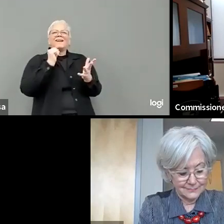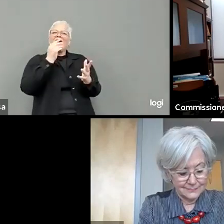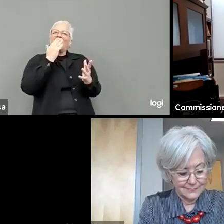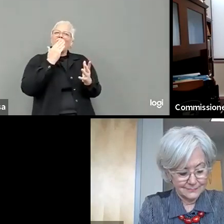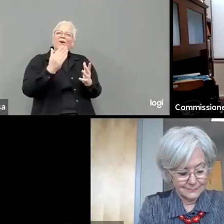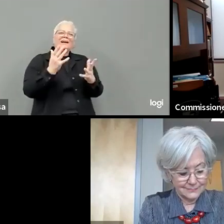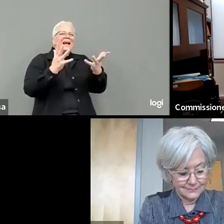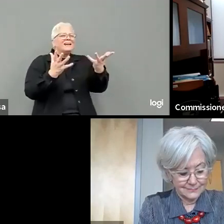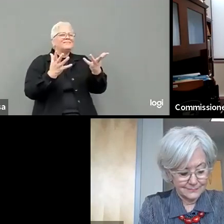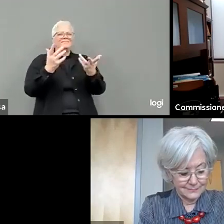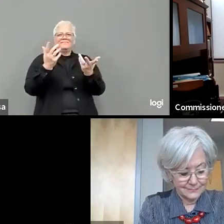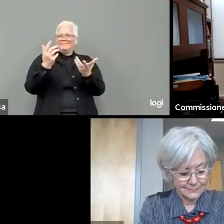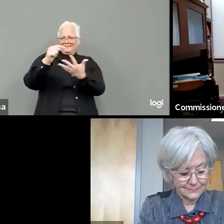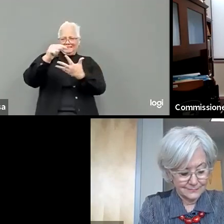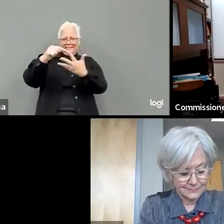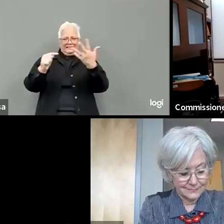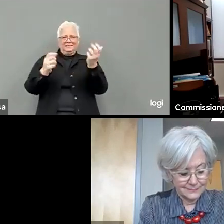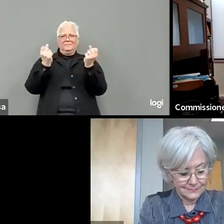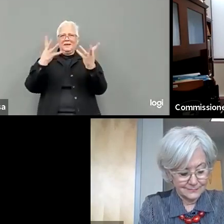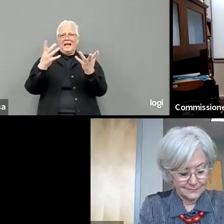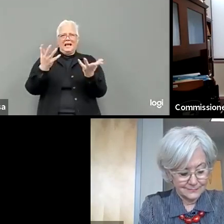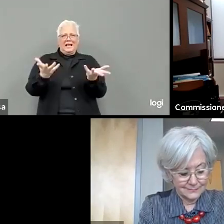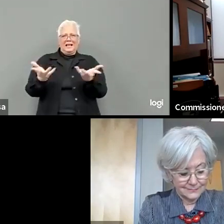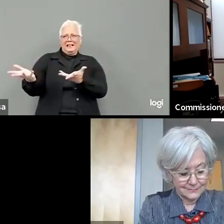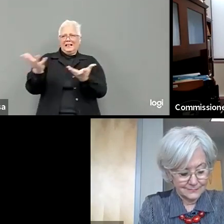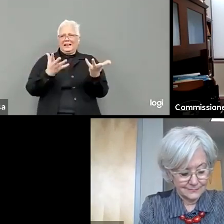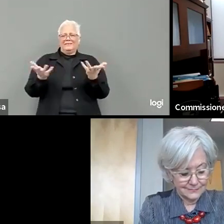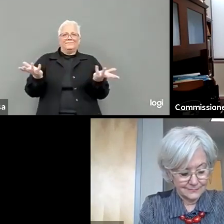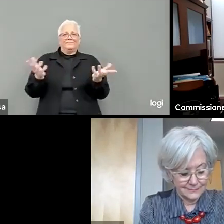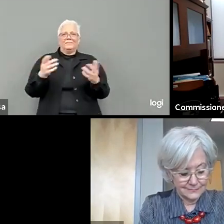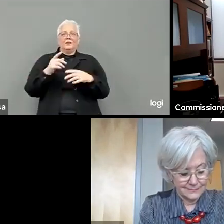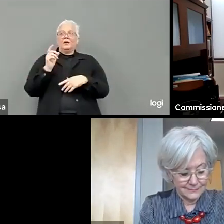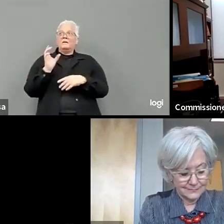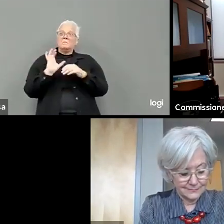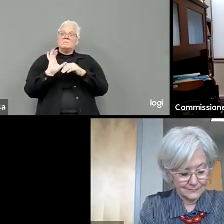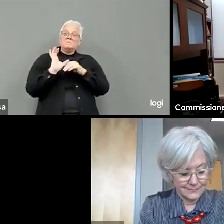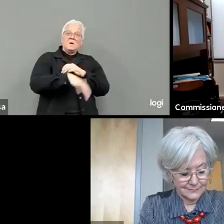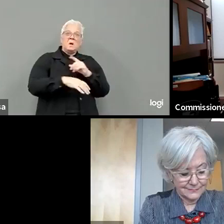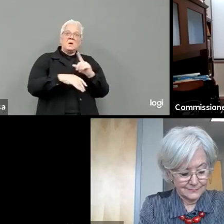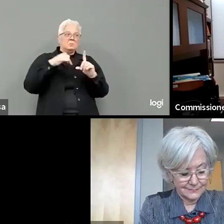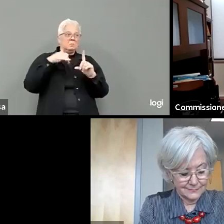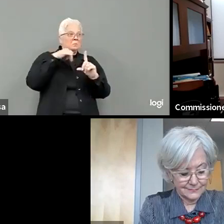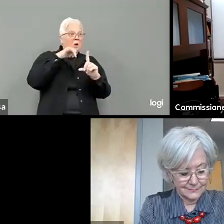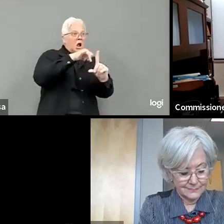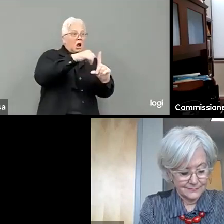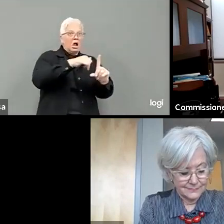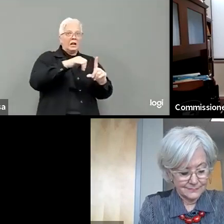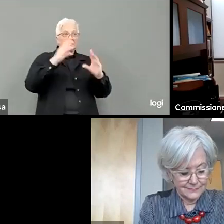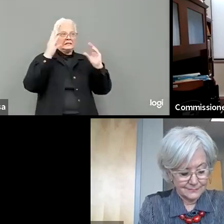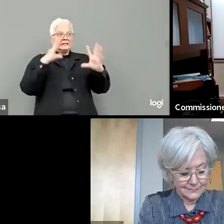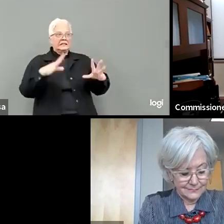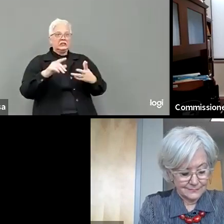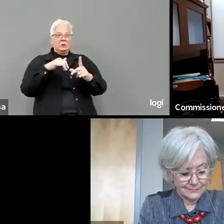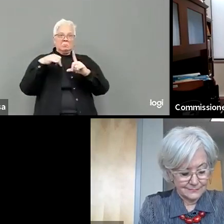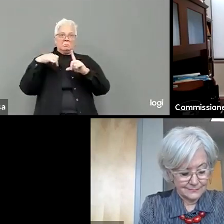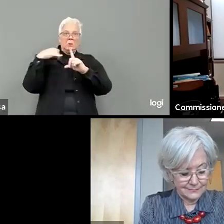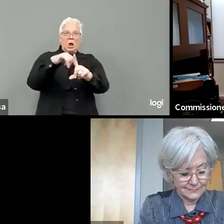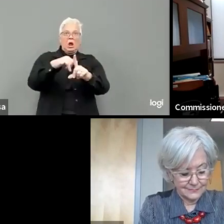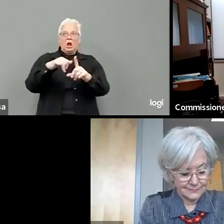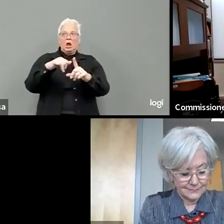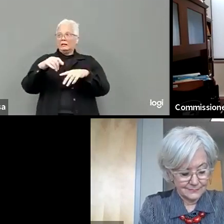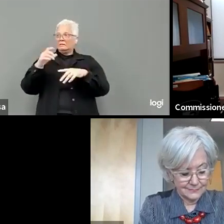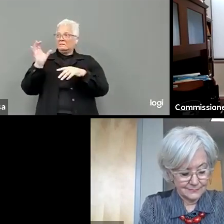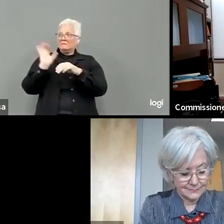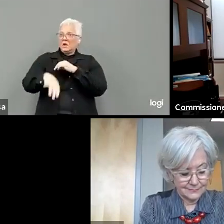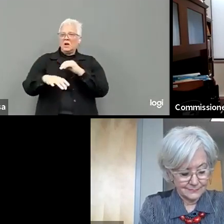Similarly, I don't think the governor is a bully. I think he's voicing the same concerns that I'm hearing from a lot of TPS parents